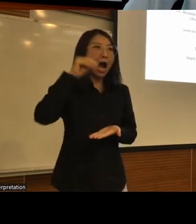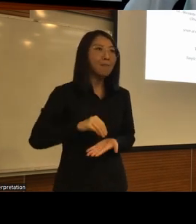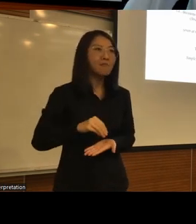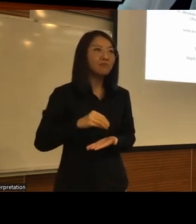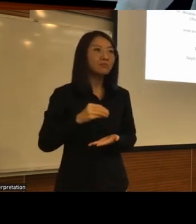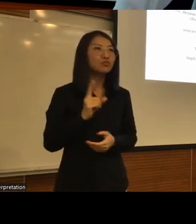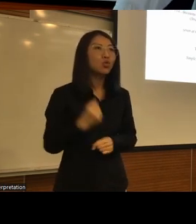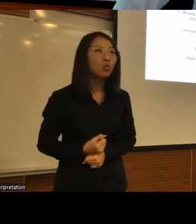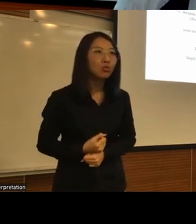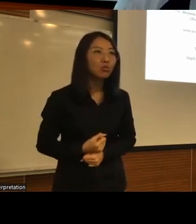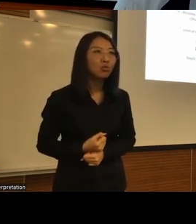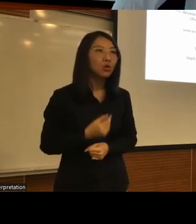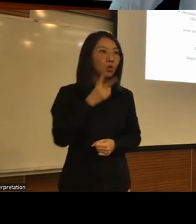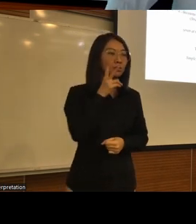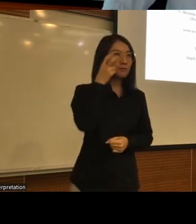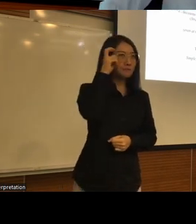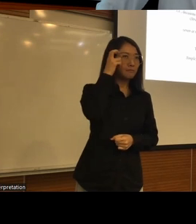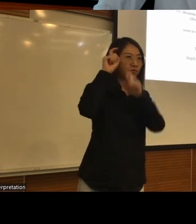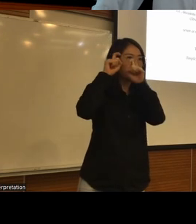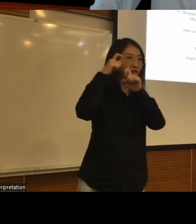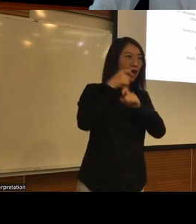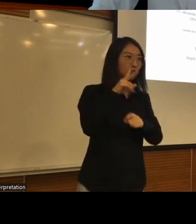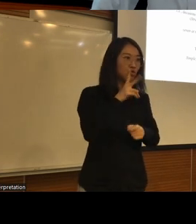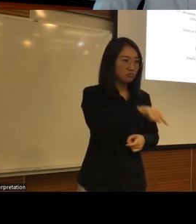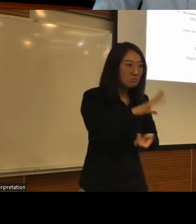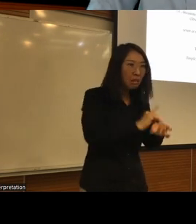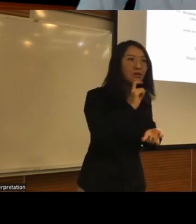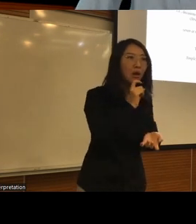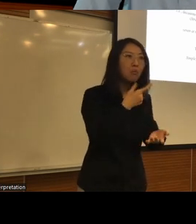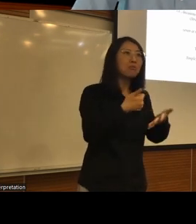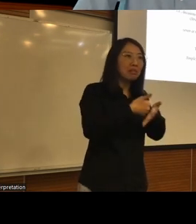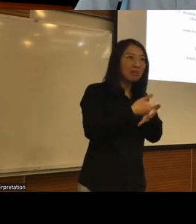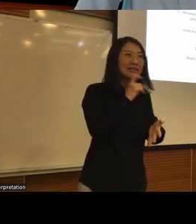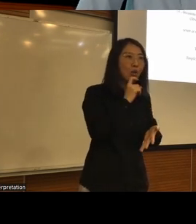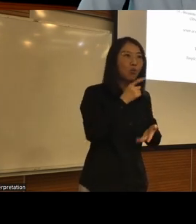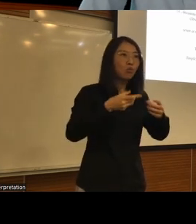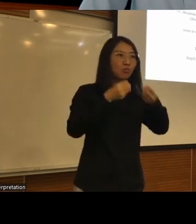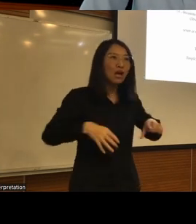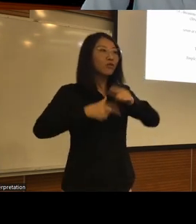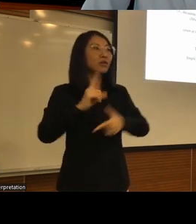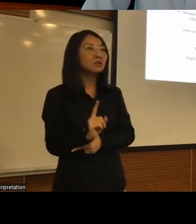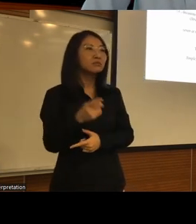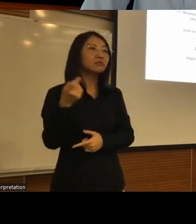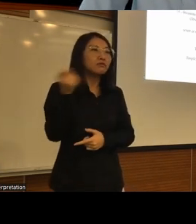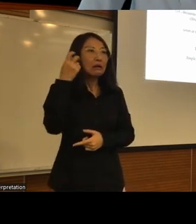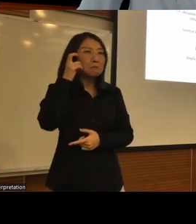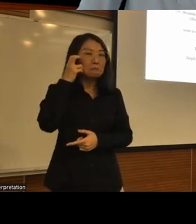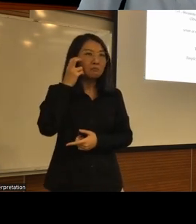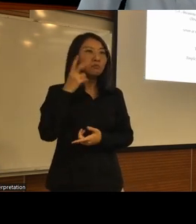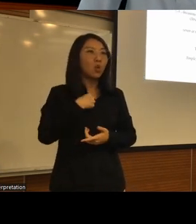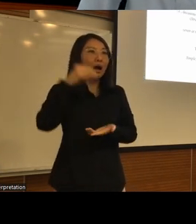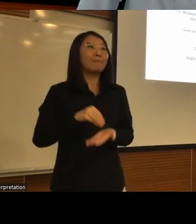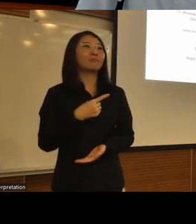action that you have to take to deal with a problem that is there, as opposed to strategies, which are